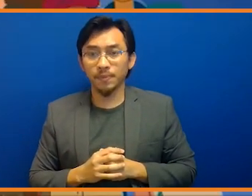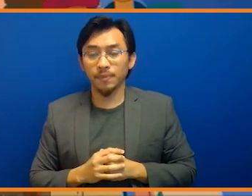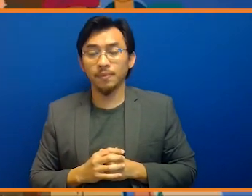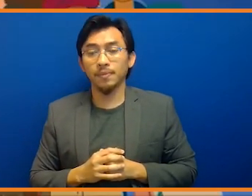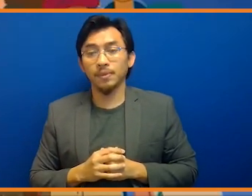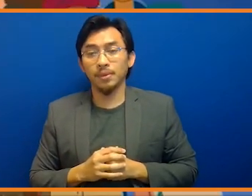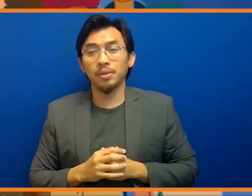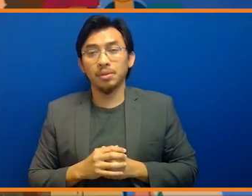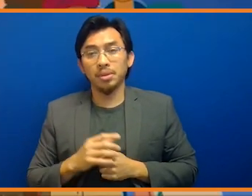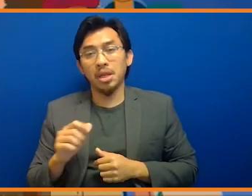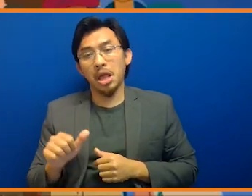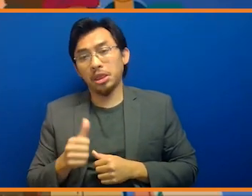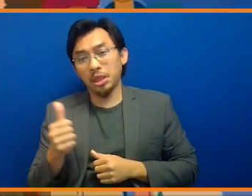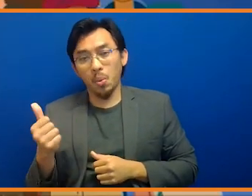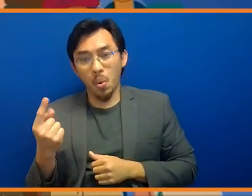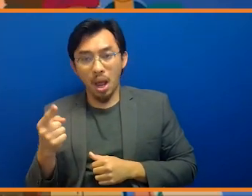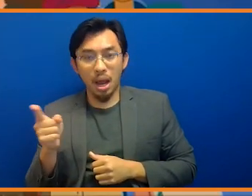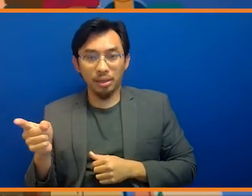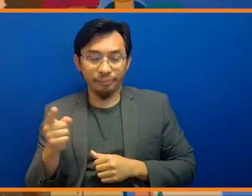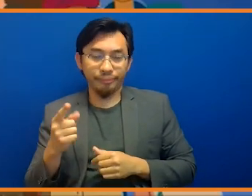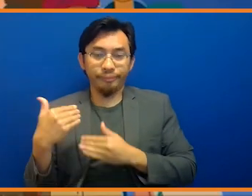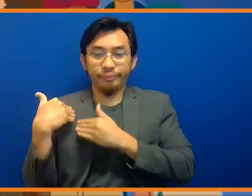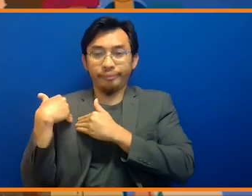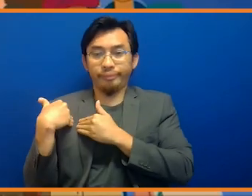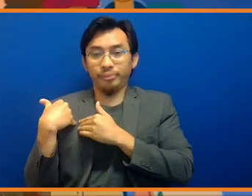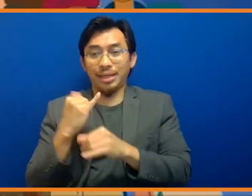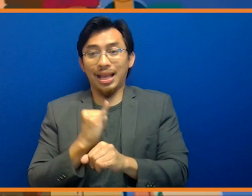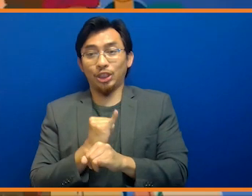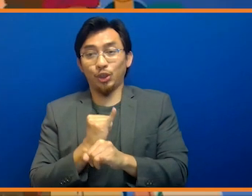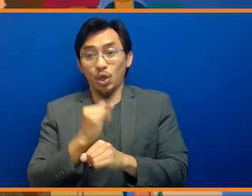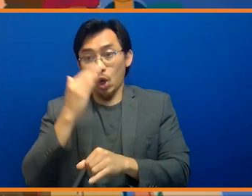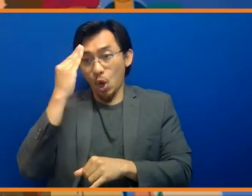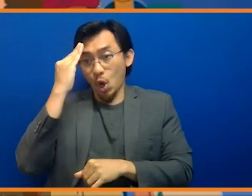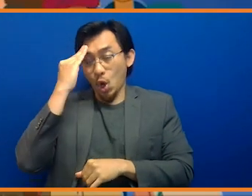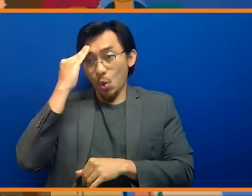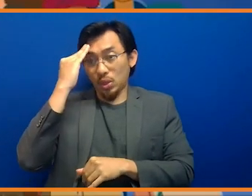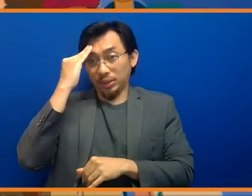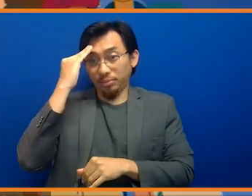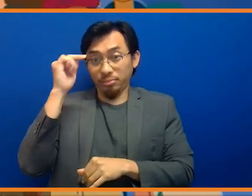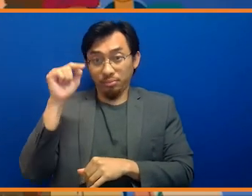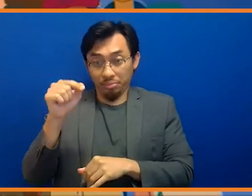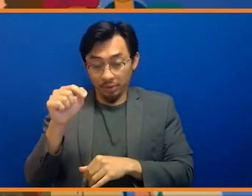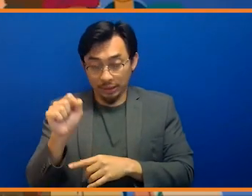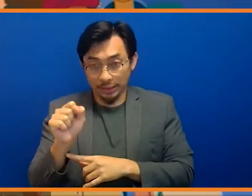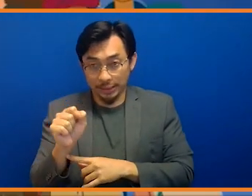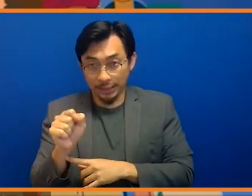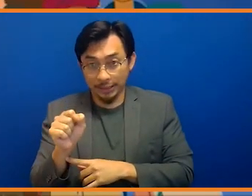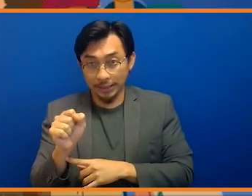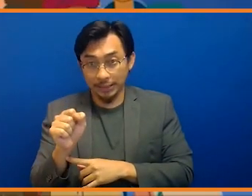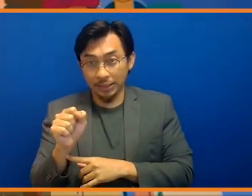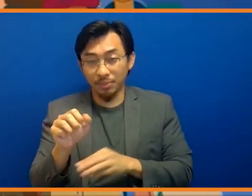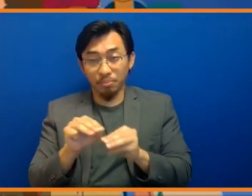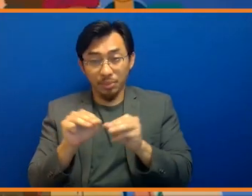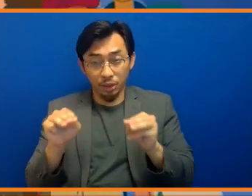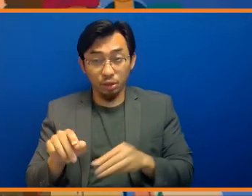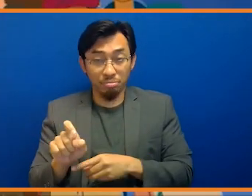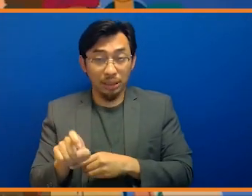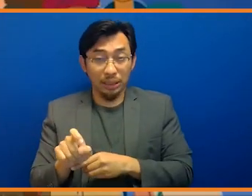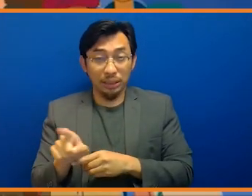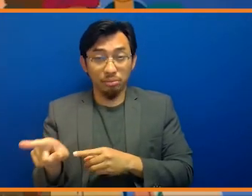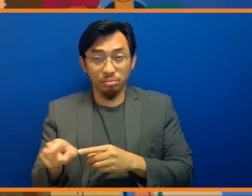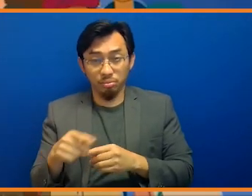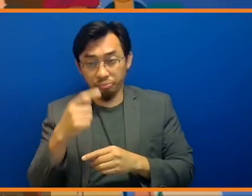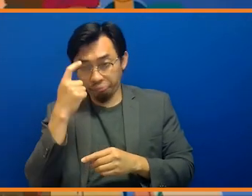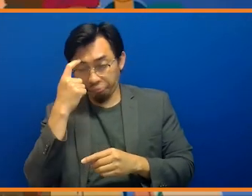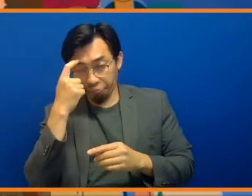Another one is in the role of the institution is knowledge dissemination. This is, of course, the museum should